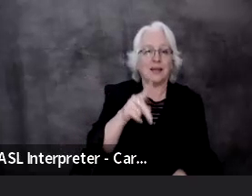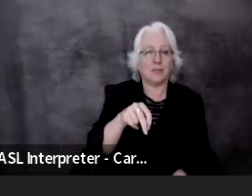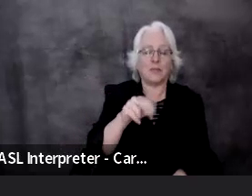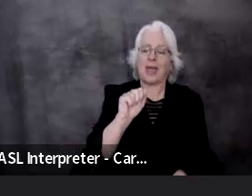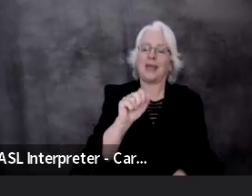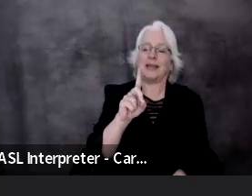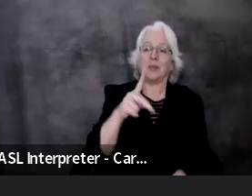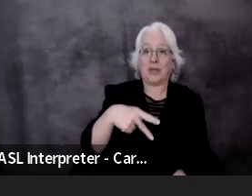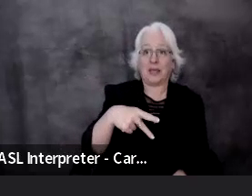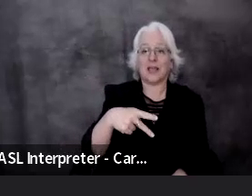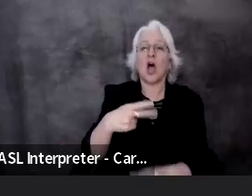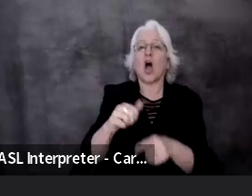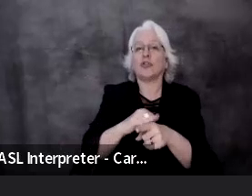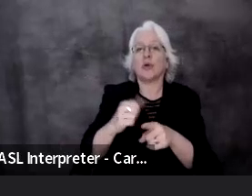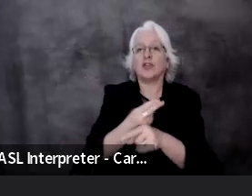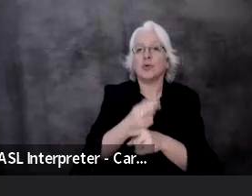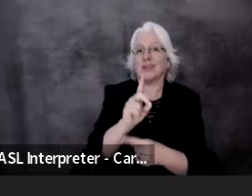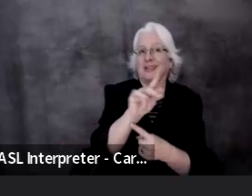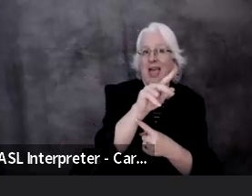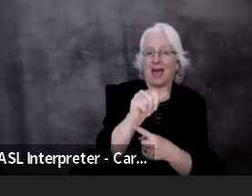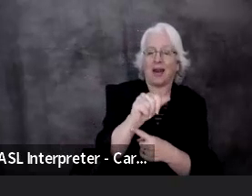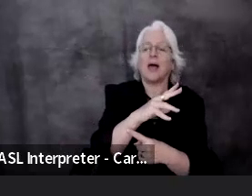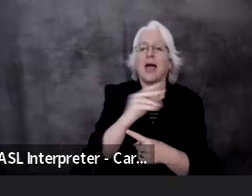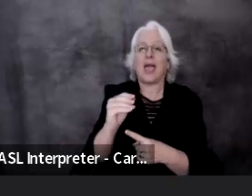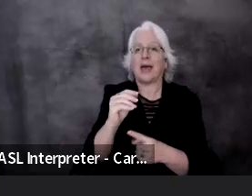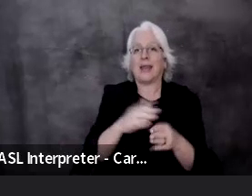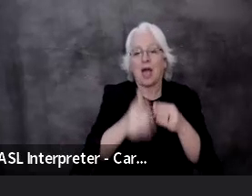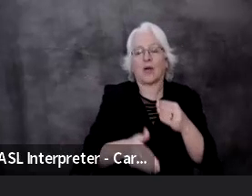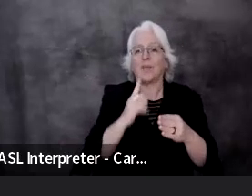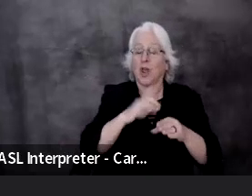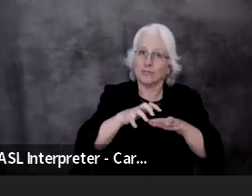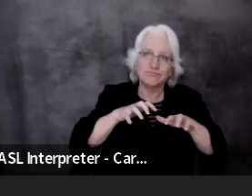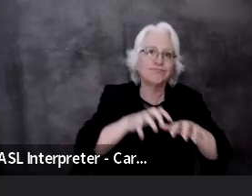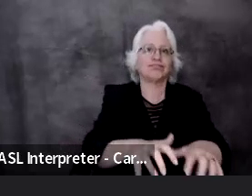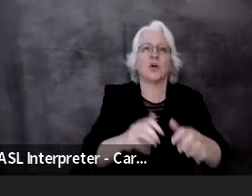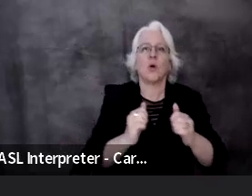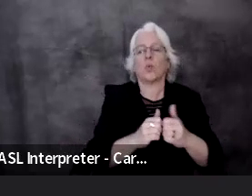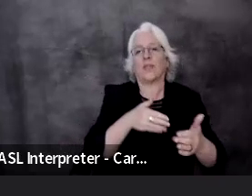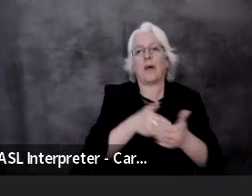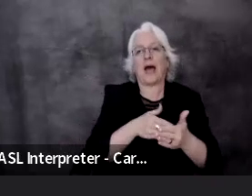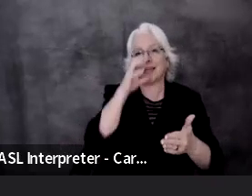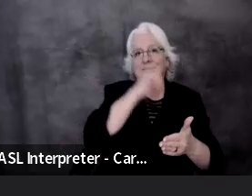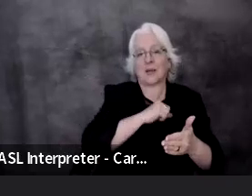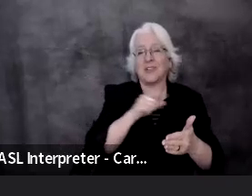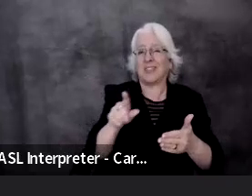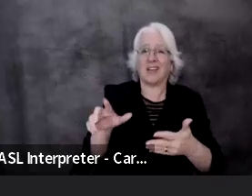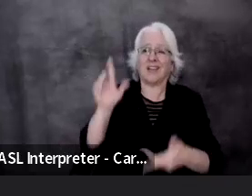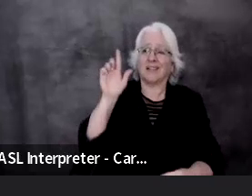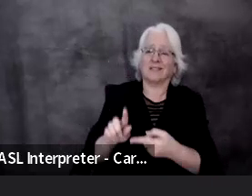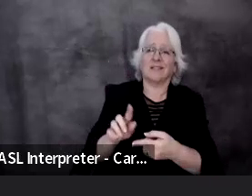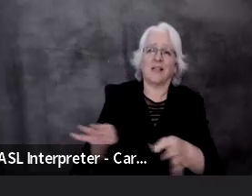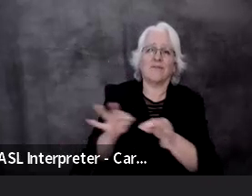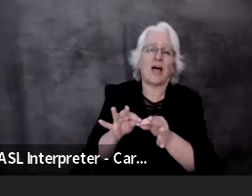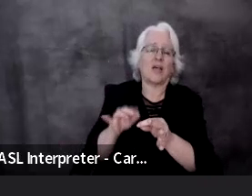using data and outcomes that can be rife with assumptions and bias that devalue the lives of people with disabilities and health